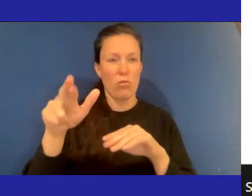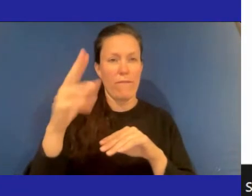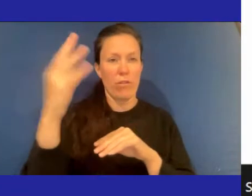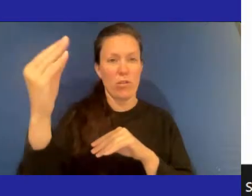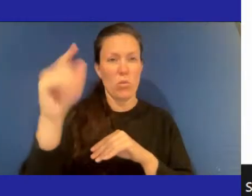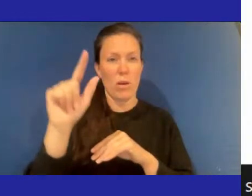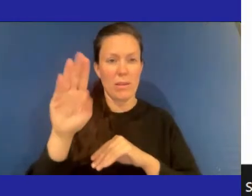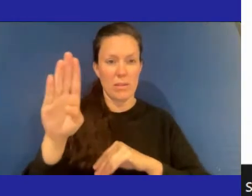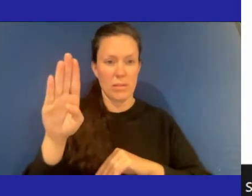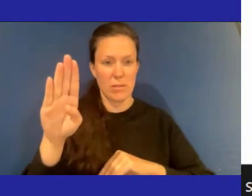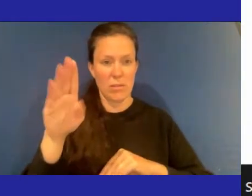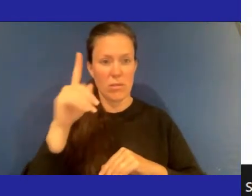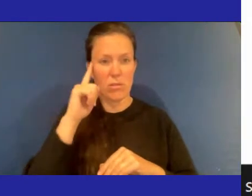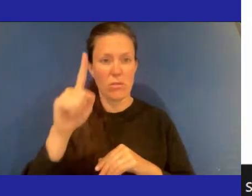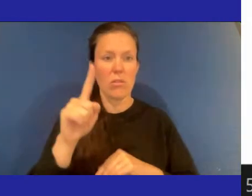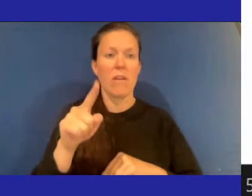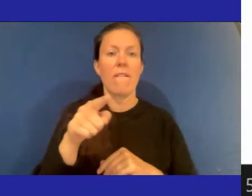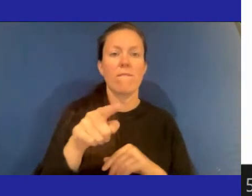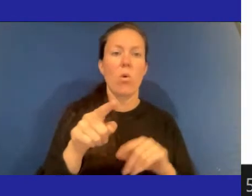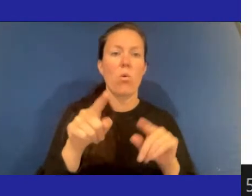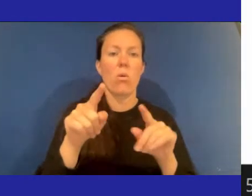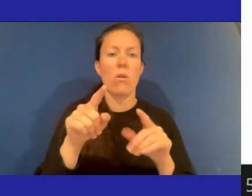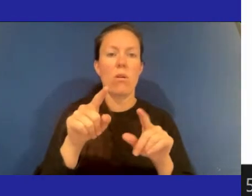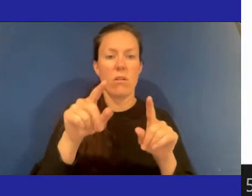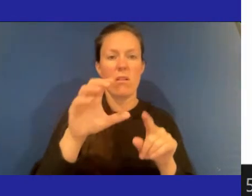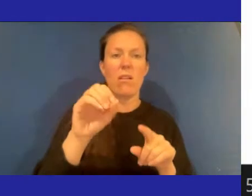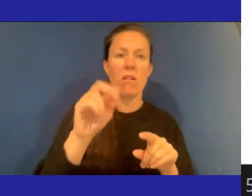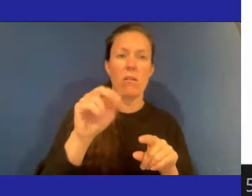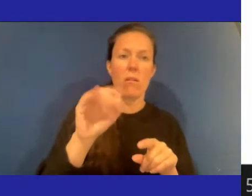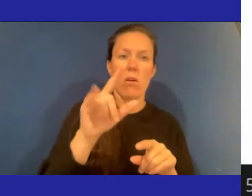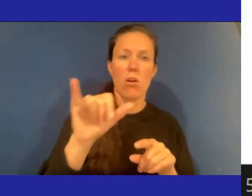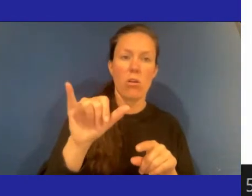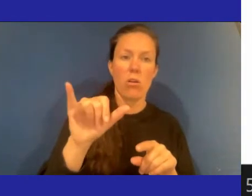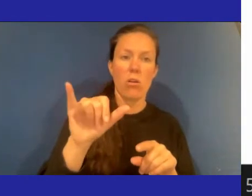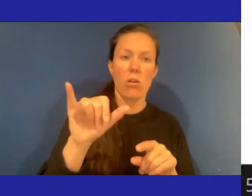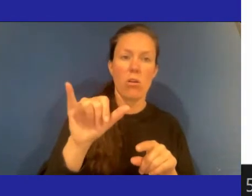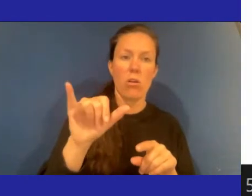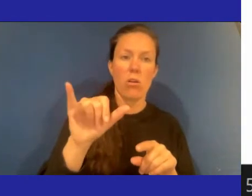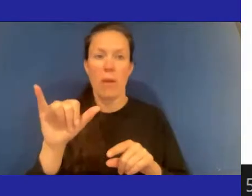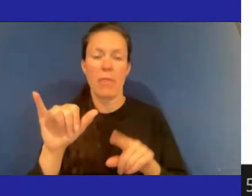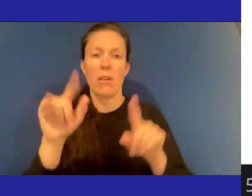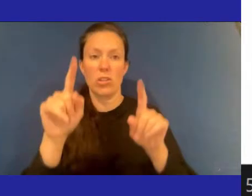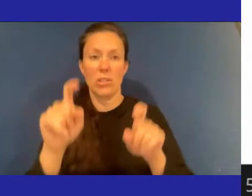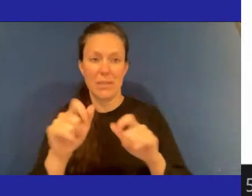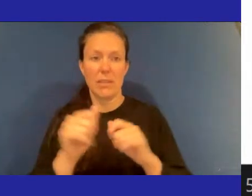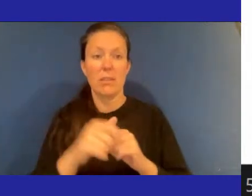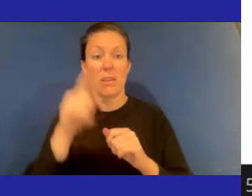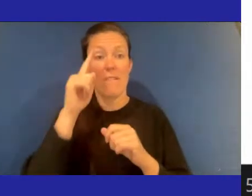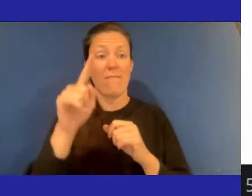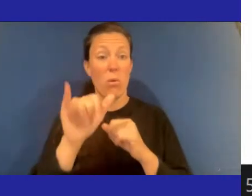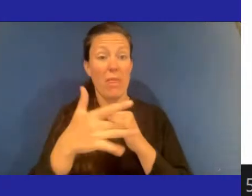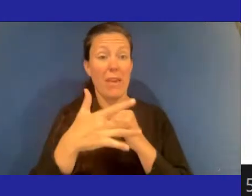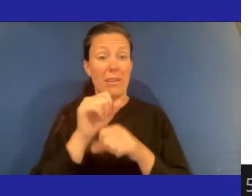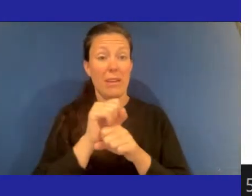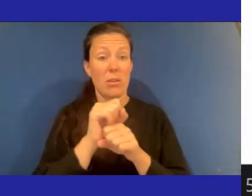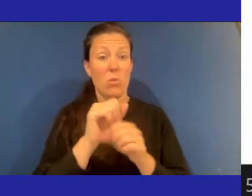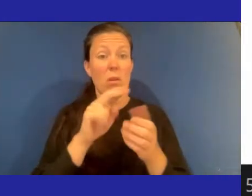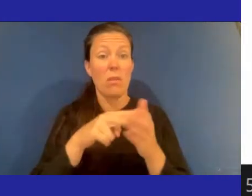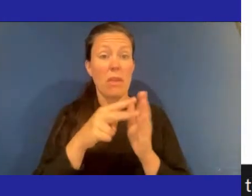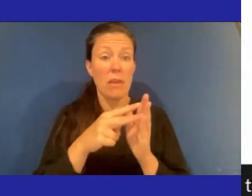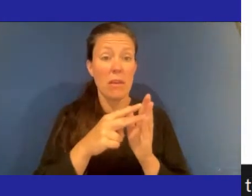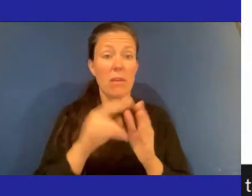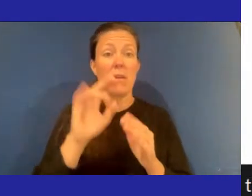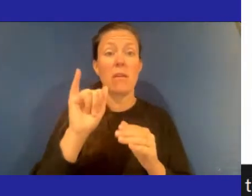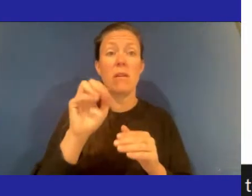oncology pathology related testing when these services are not performing in-house. For the technical work, that may include